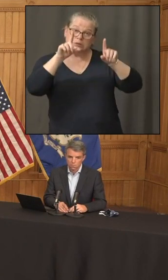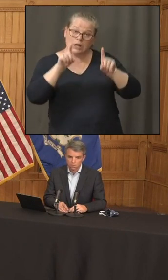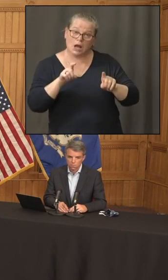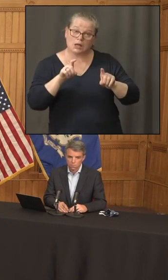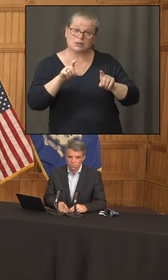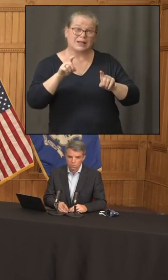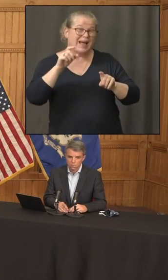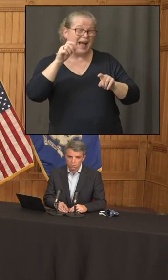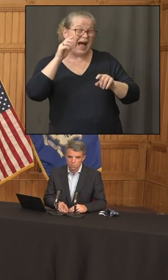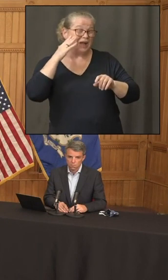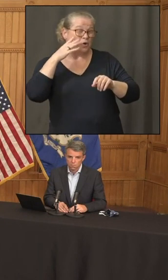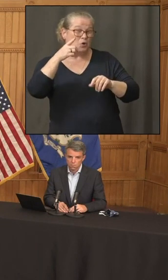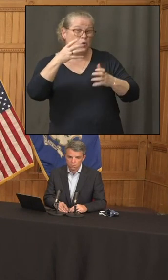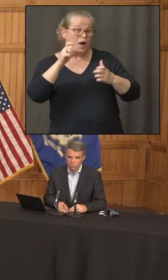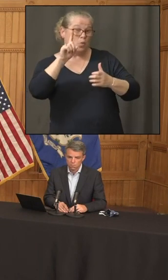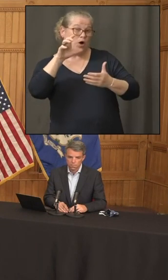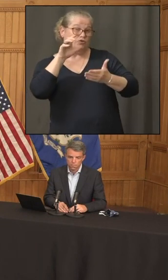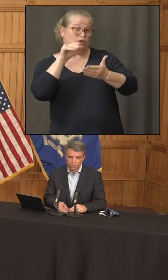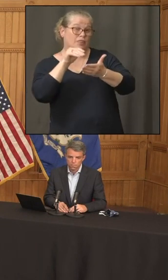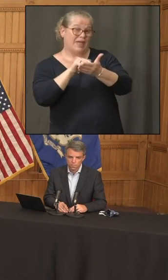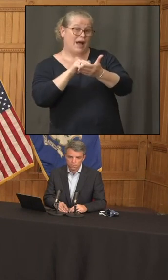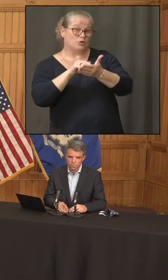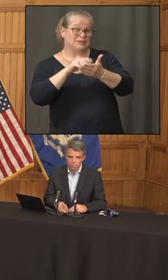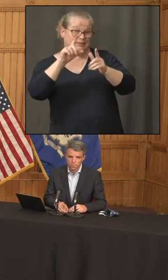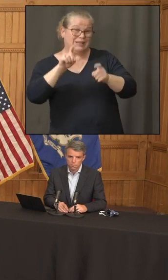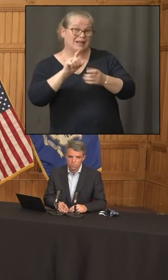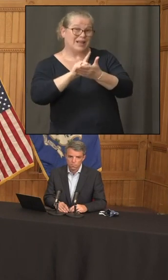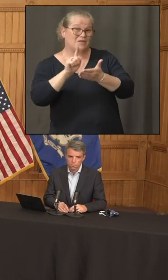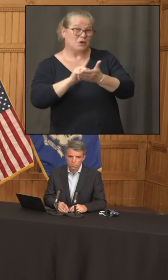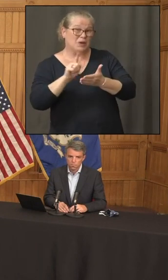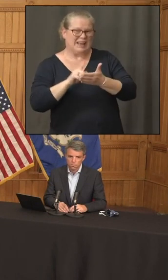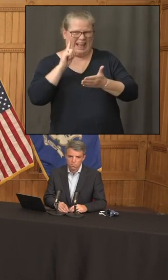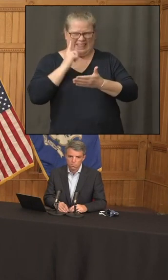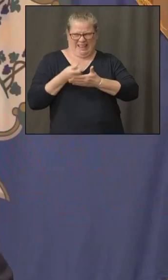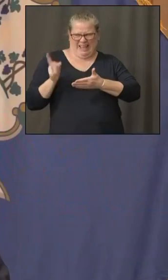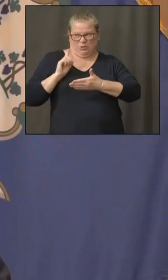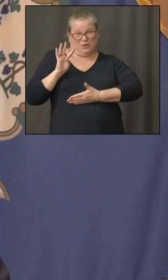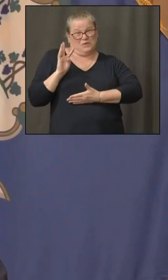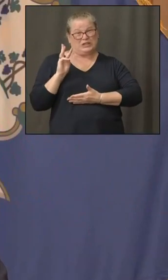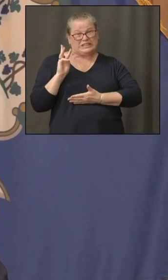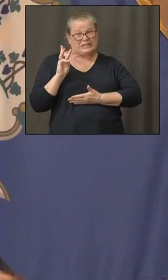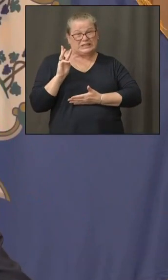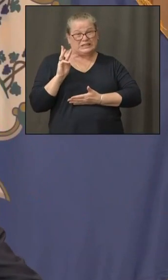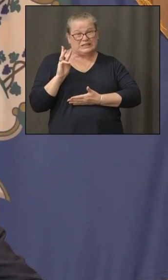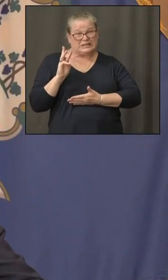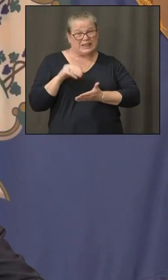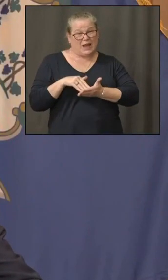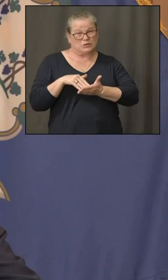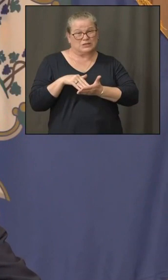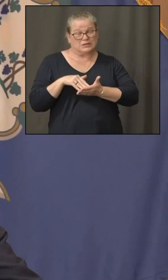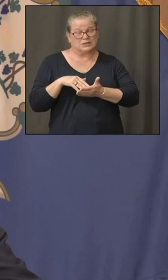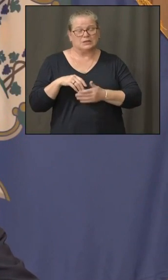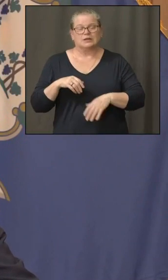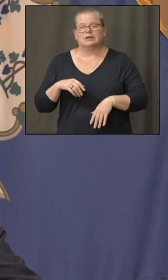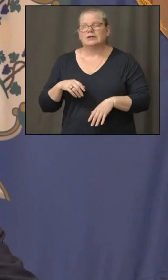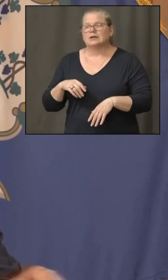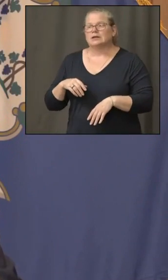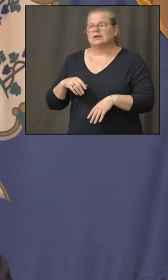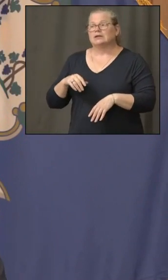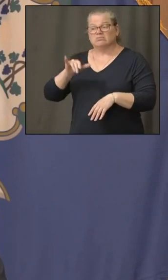around 46,000. Yes, Sue, I am worried about people getting complacent. I didn't think that message about we've